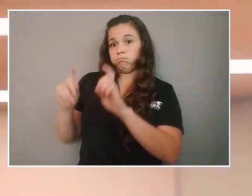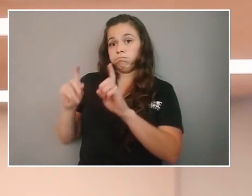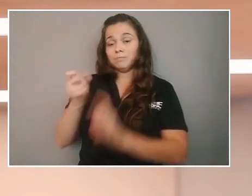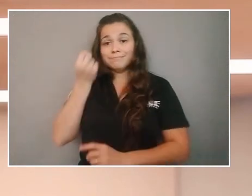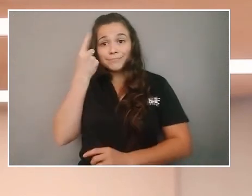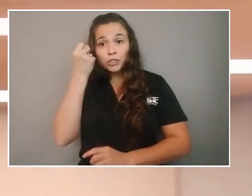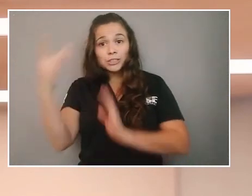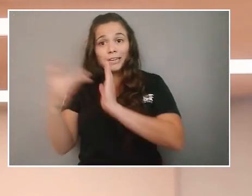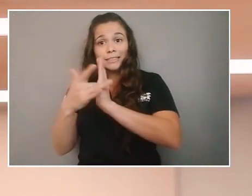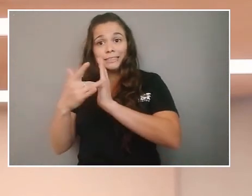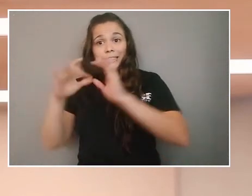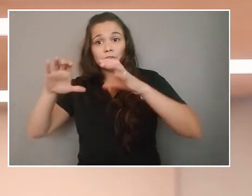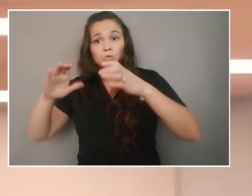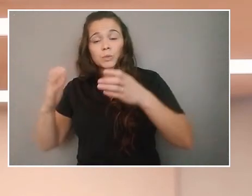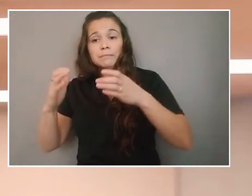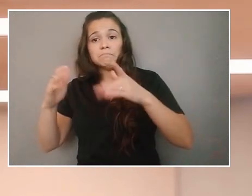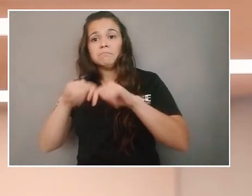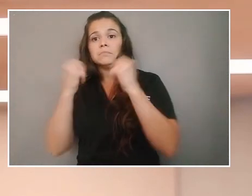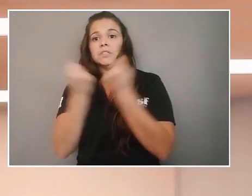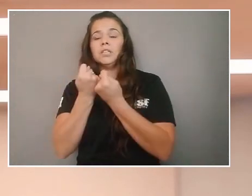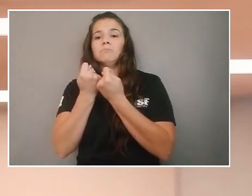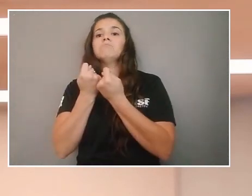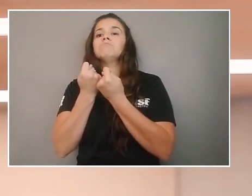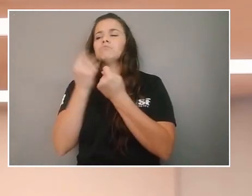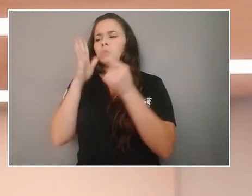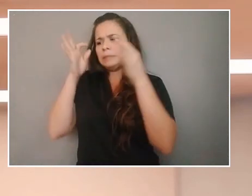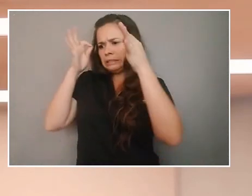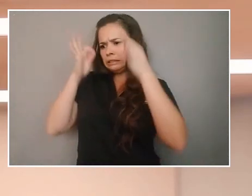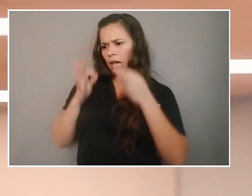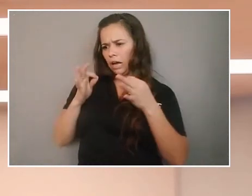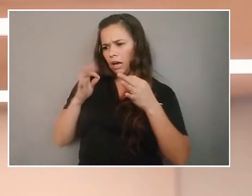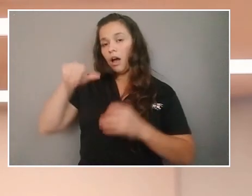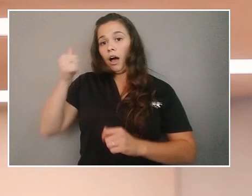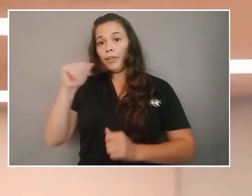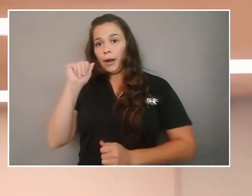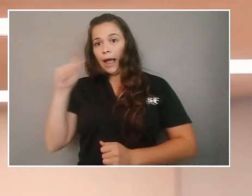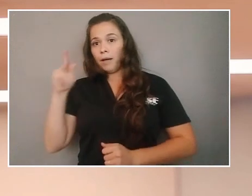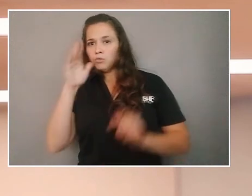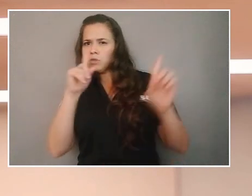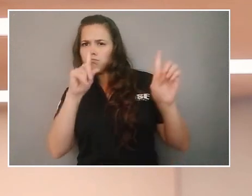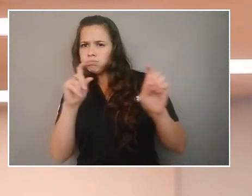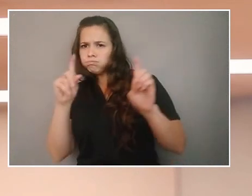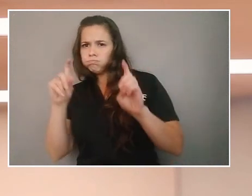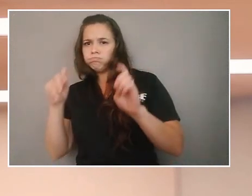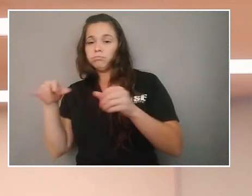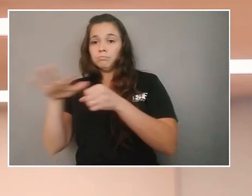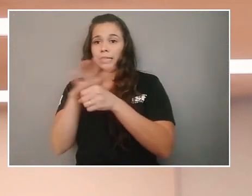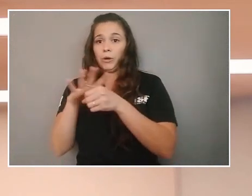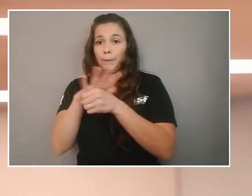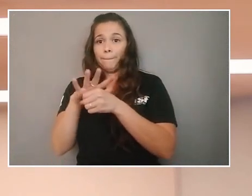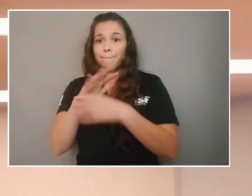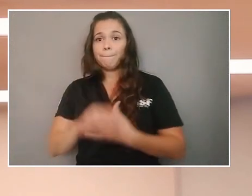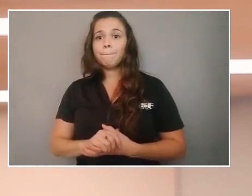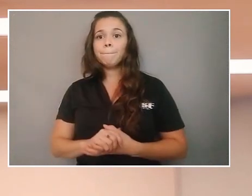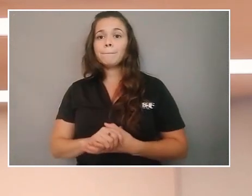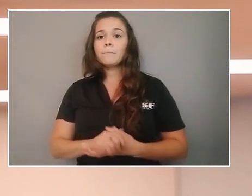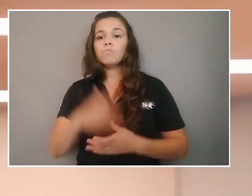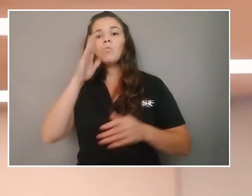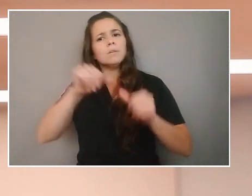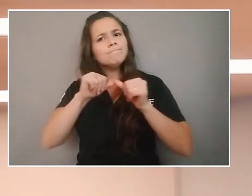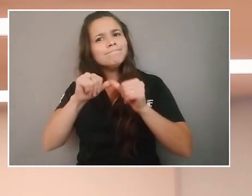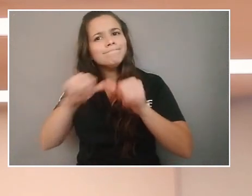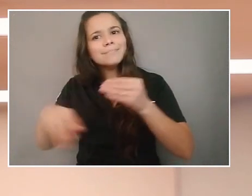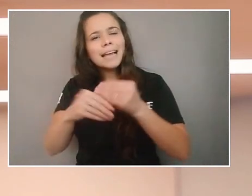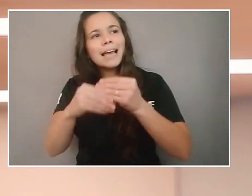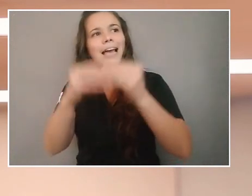also determine other apps that will be piloted in our county and continue to add more technology to meet the goals